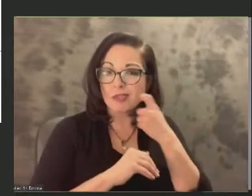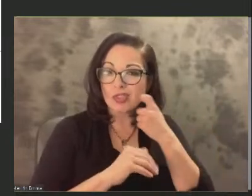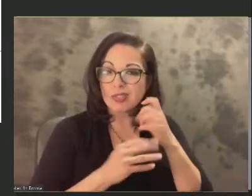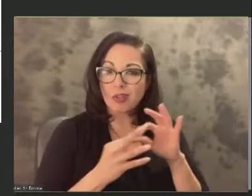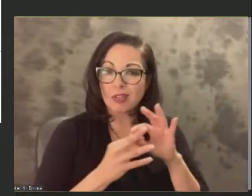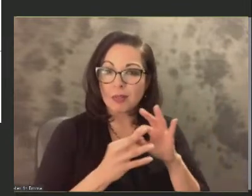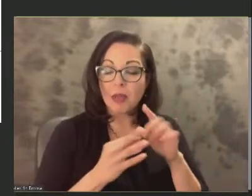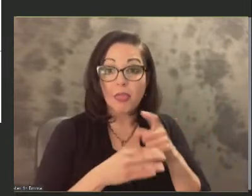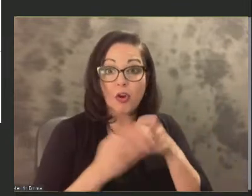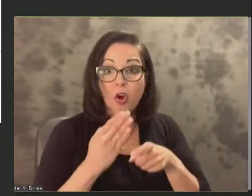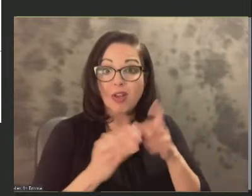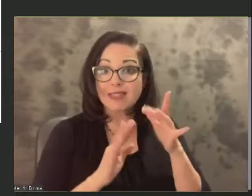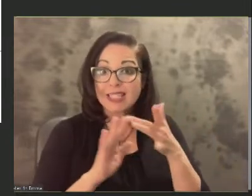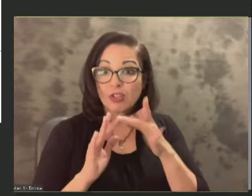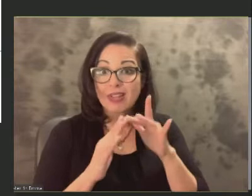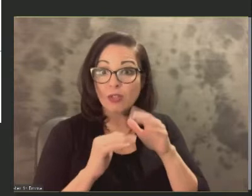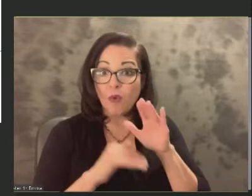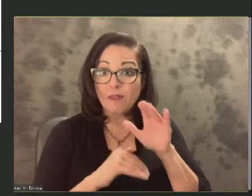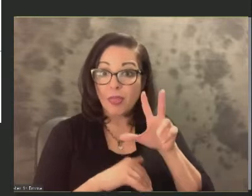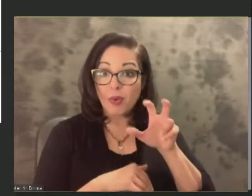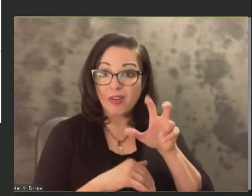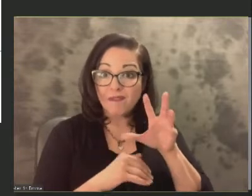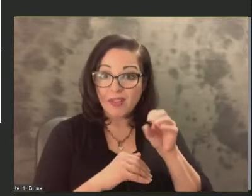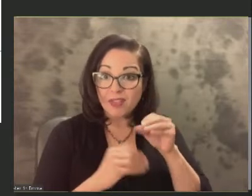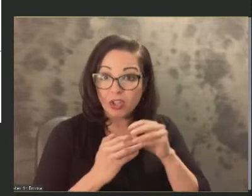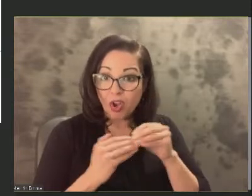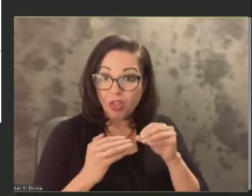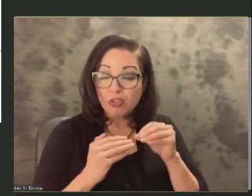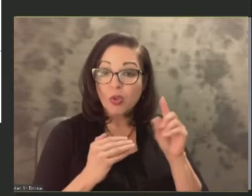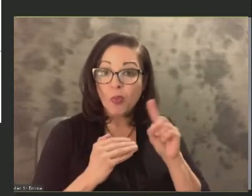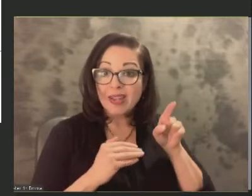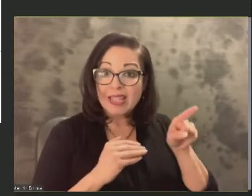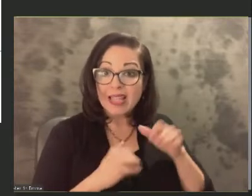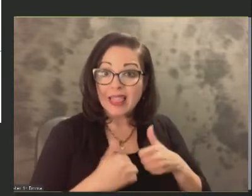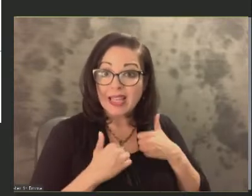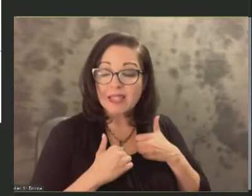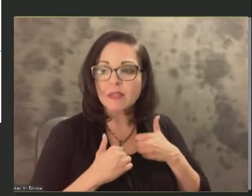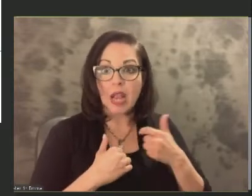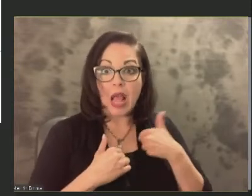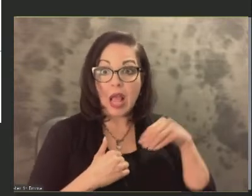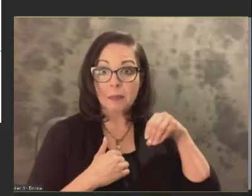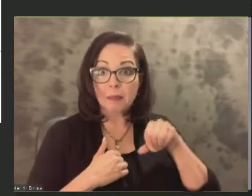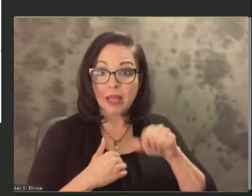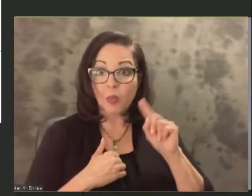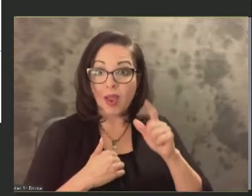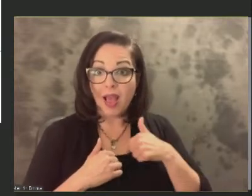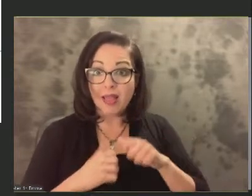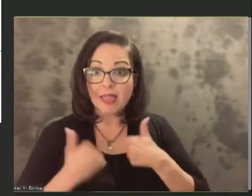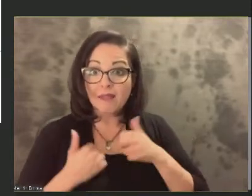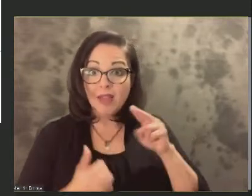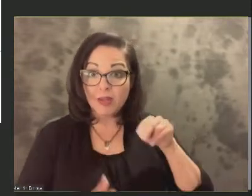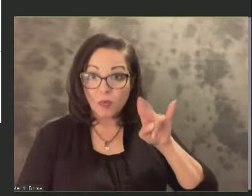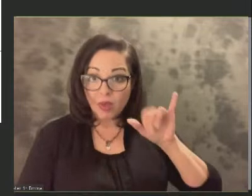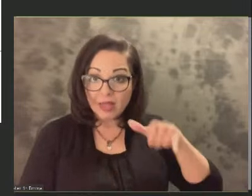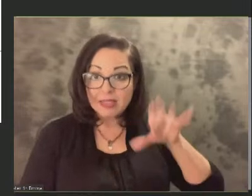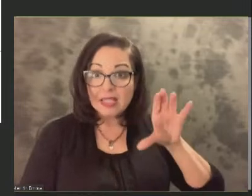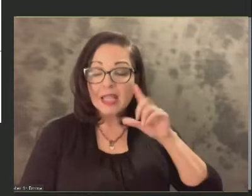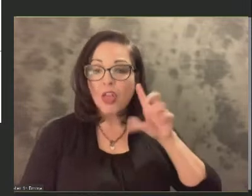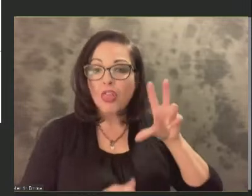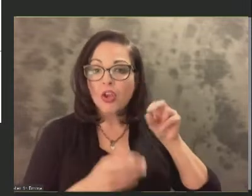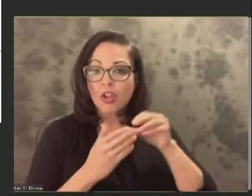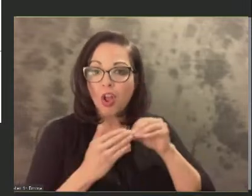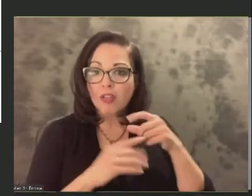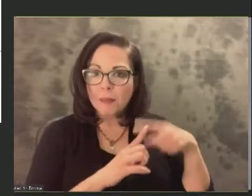internet is over $350 where he lives, and I pay, where I live in New York City, is $30 a